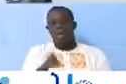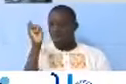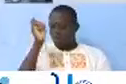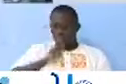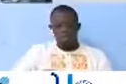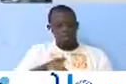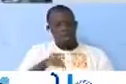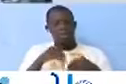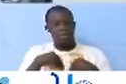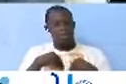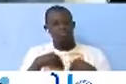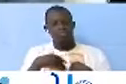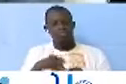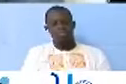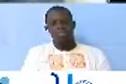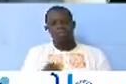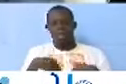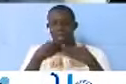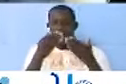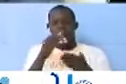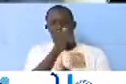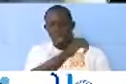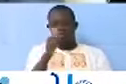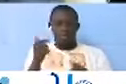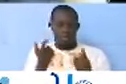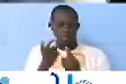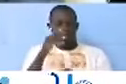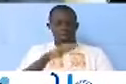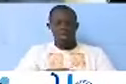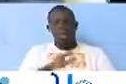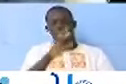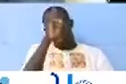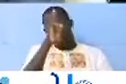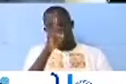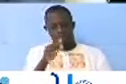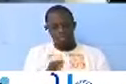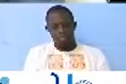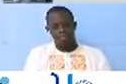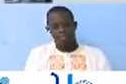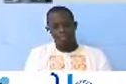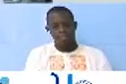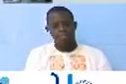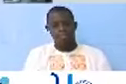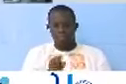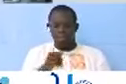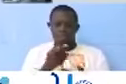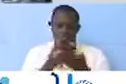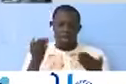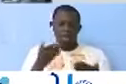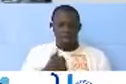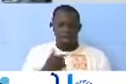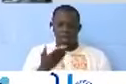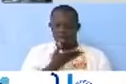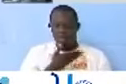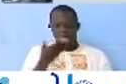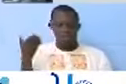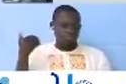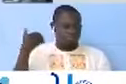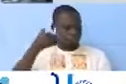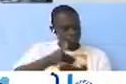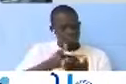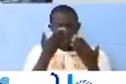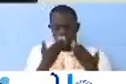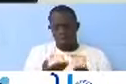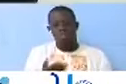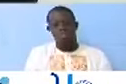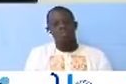bitter, I will just take it and leave everything in the hands of God. This was the reason why I am still there up to